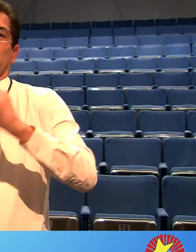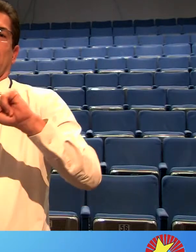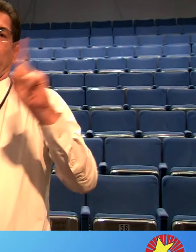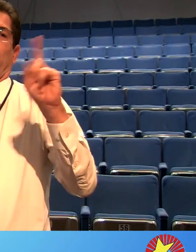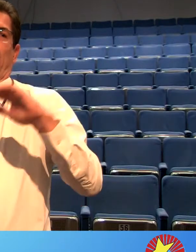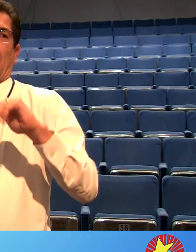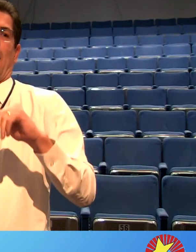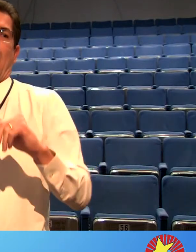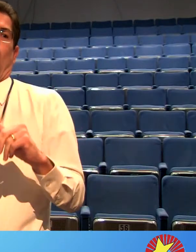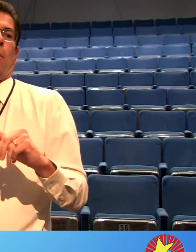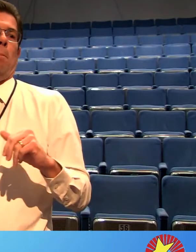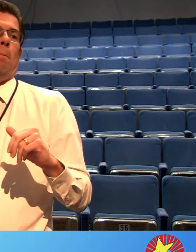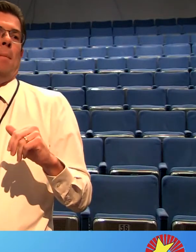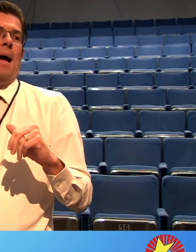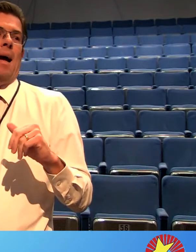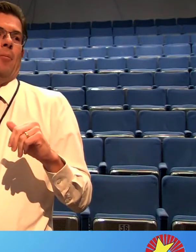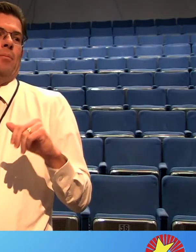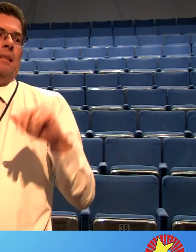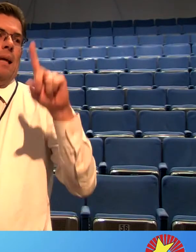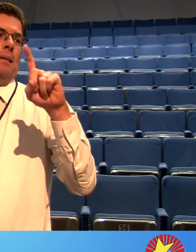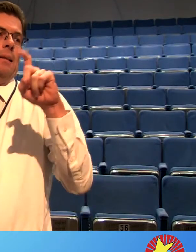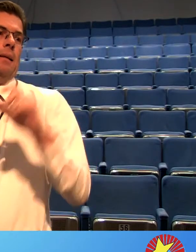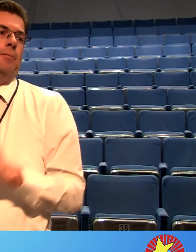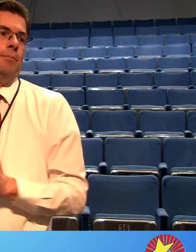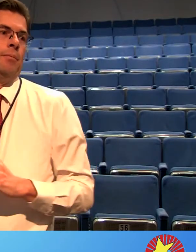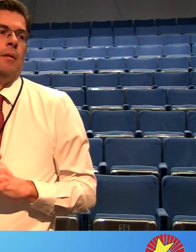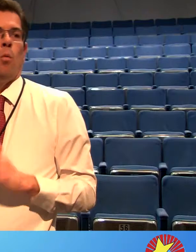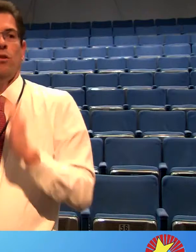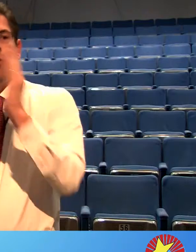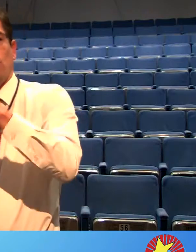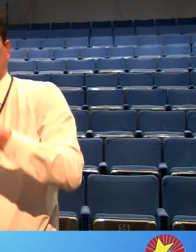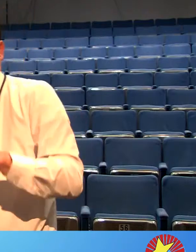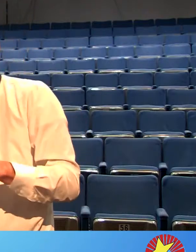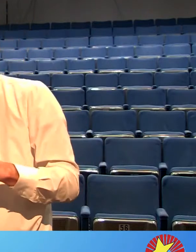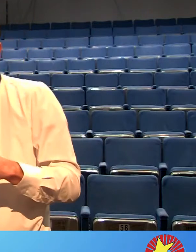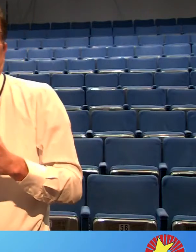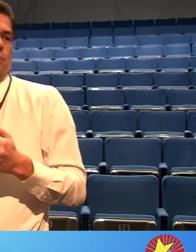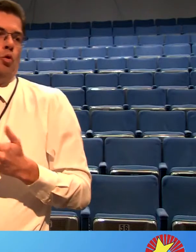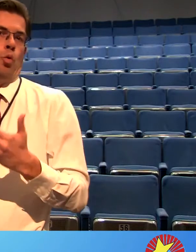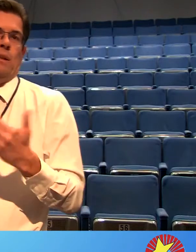for blind and vision impaired students. They do not take the MAPS test.